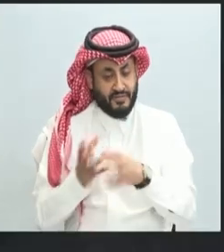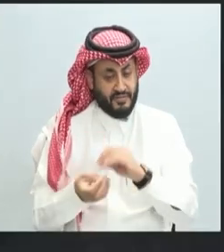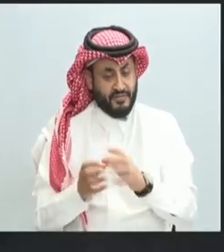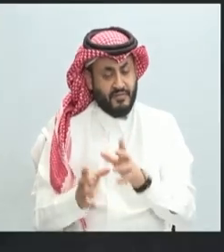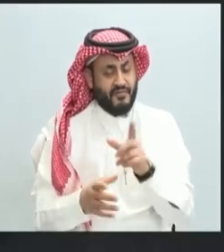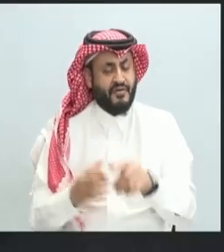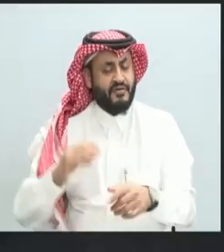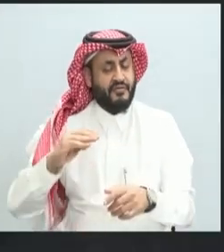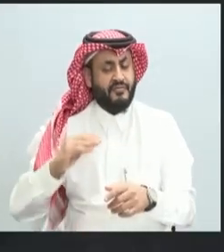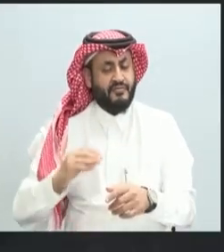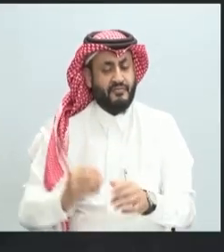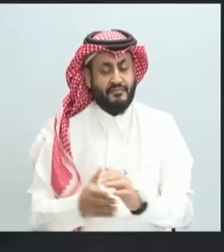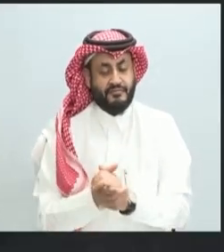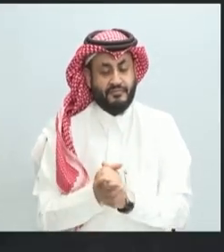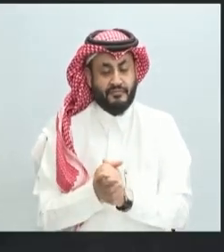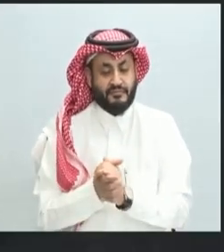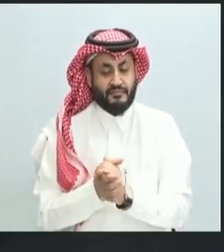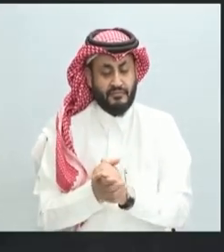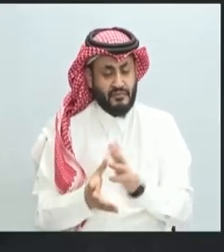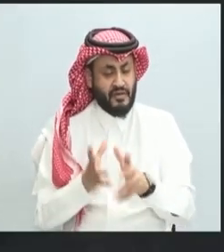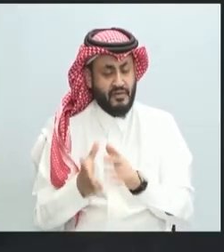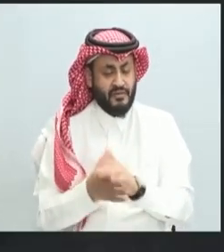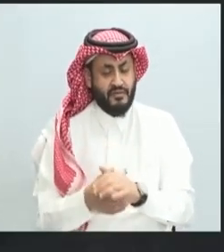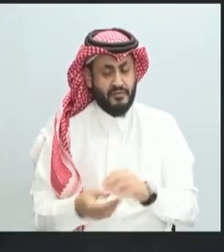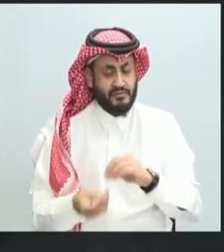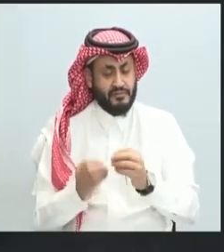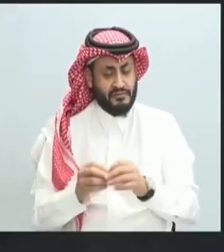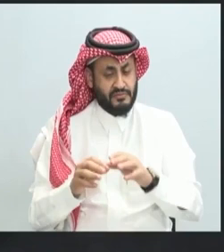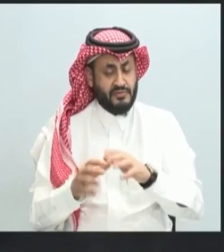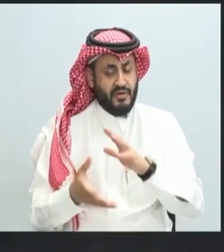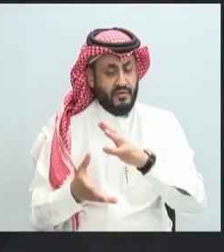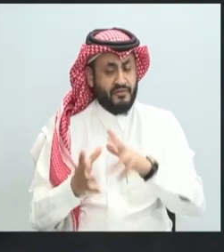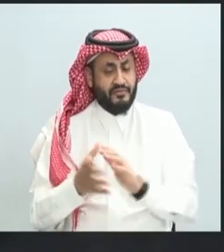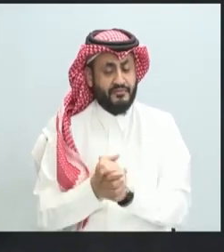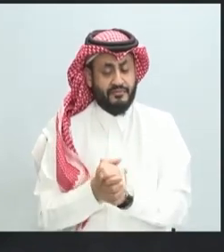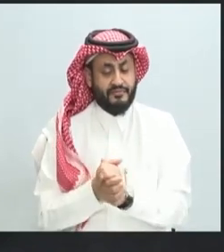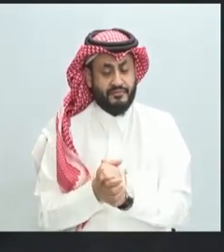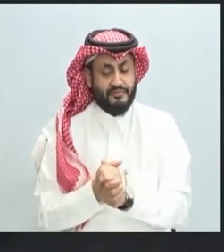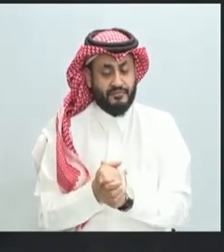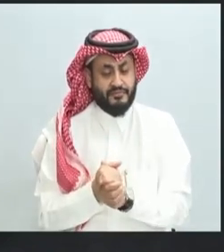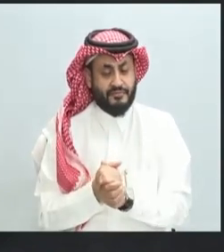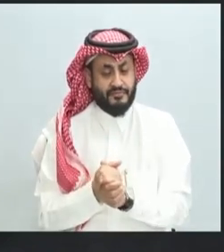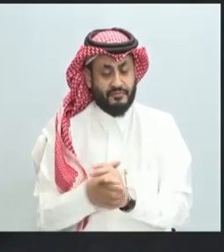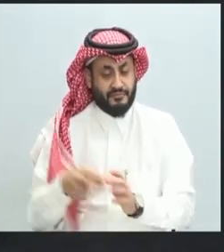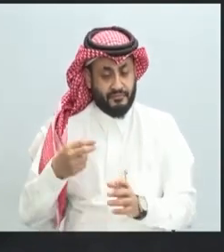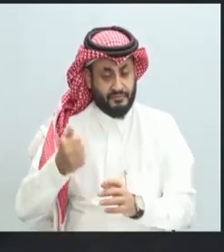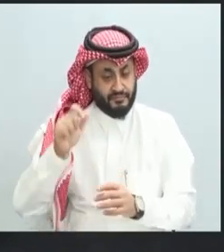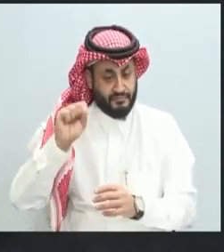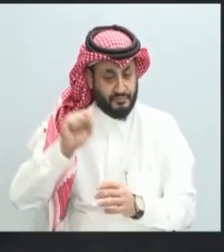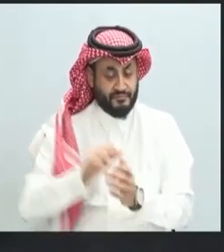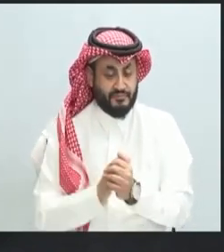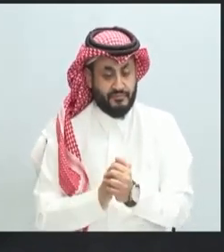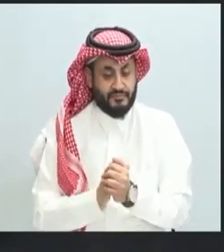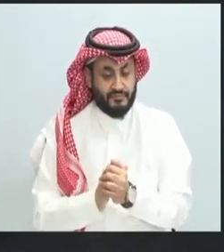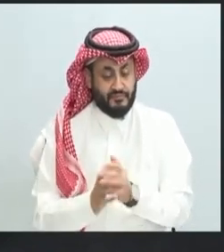we answered the, or how we talked about appearances using the word has. When we